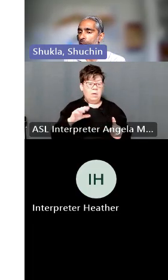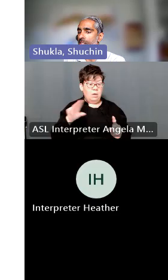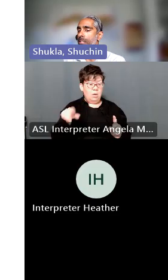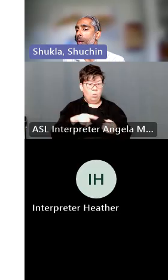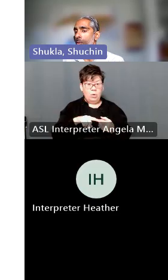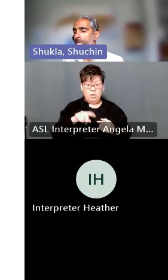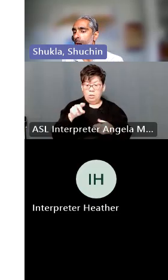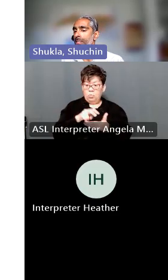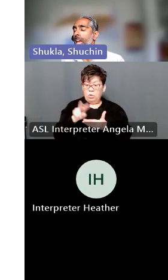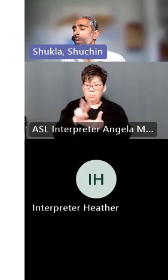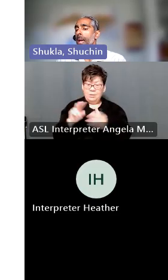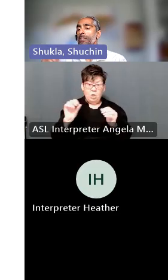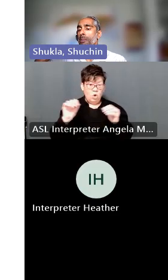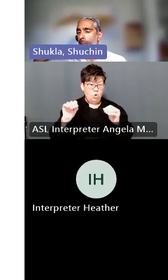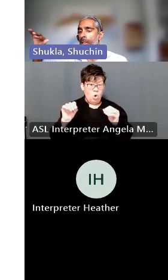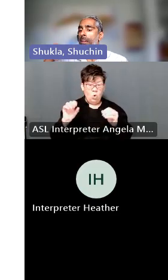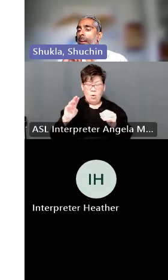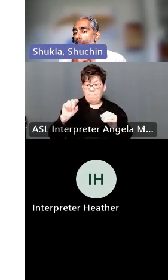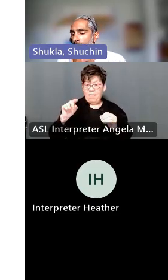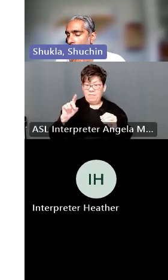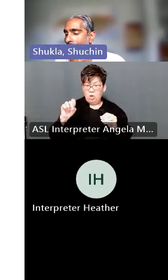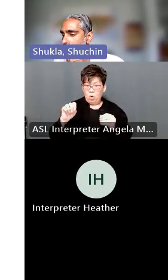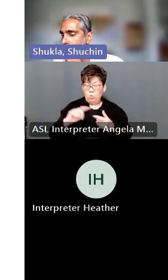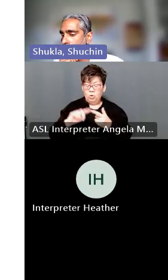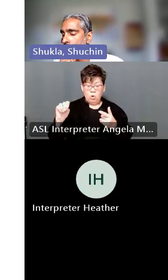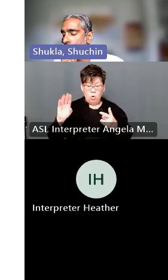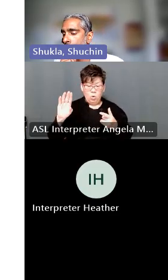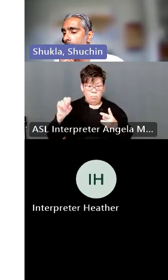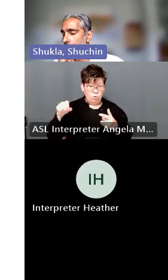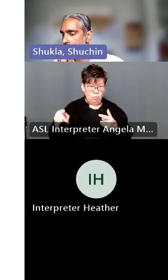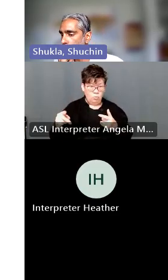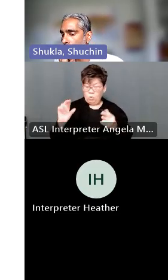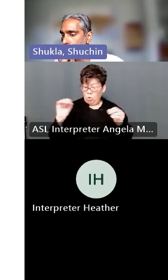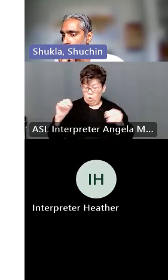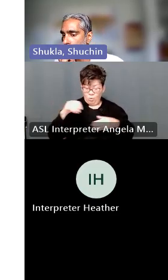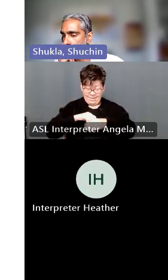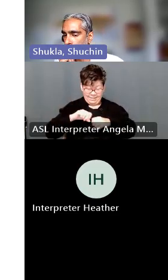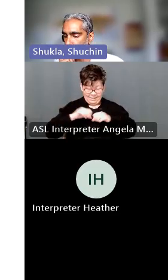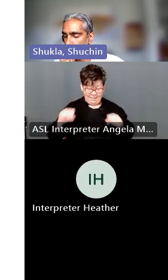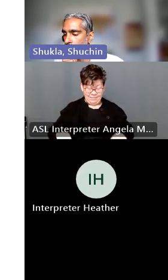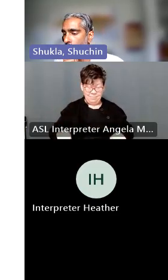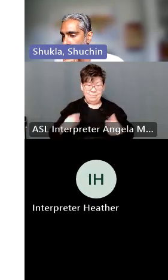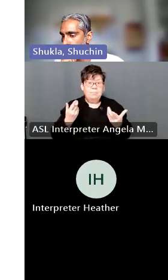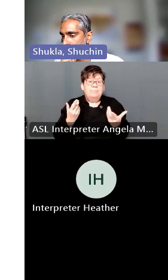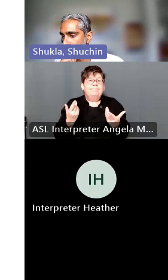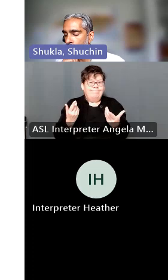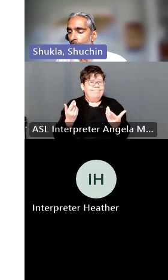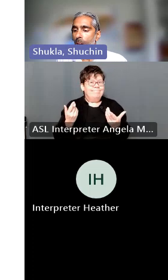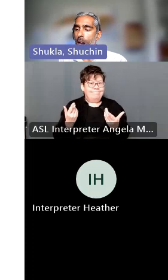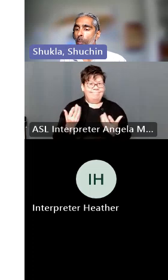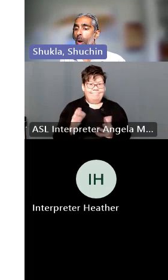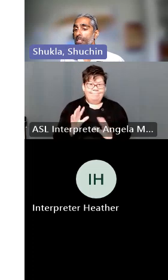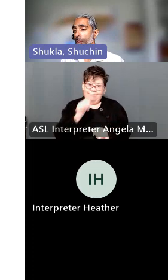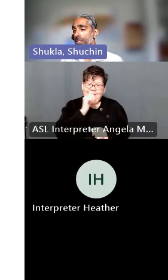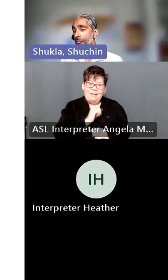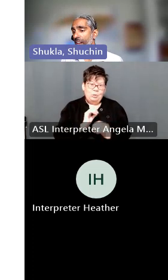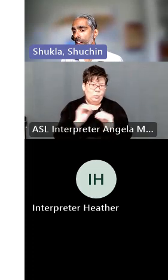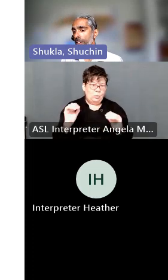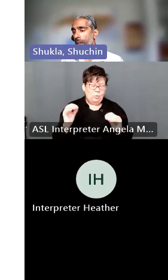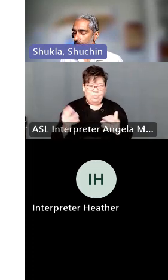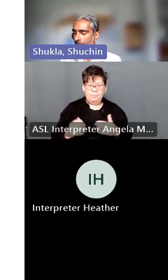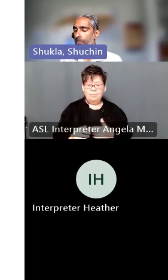methadone or buprenorphine in your system, you have no tolerance, that relapse could be the last part of your story, to be frank.